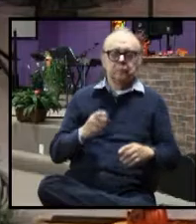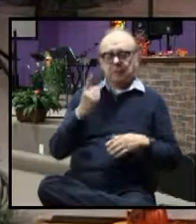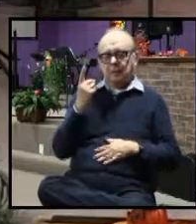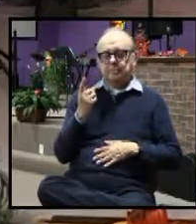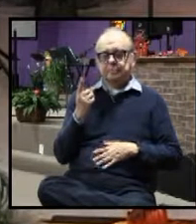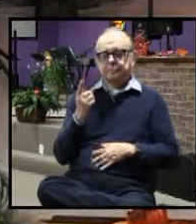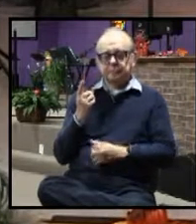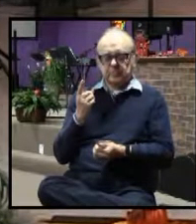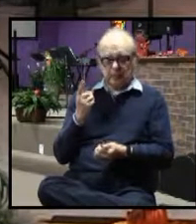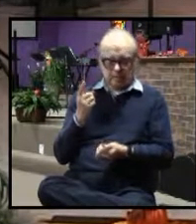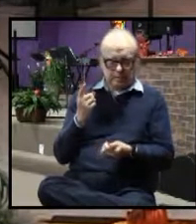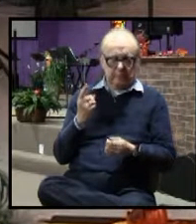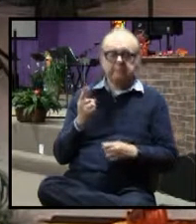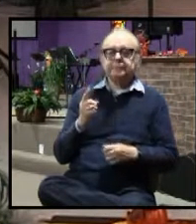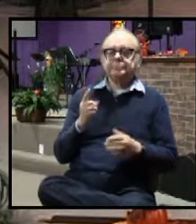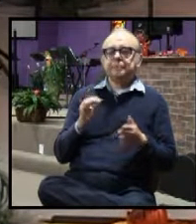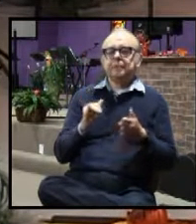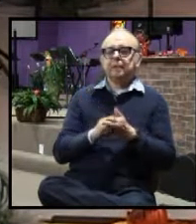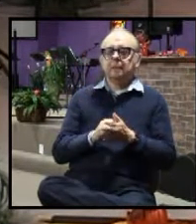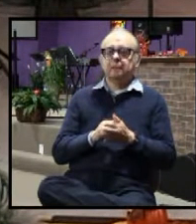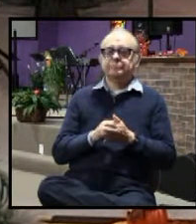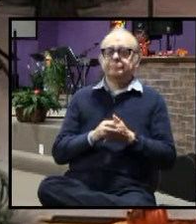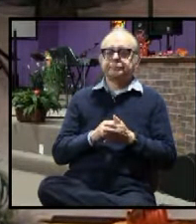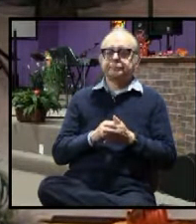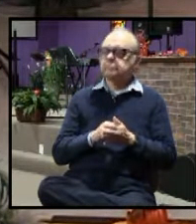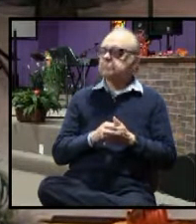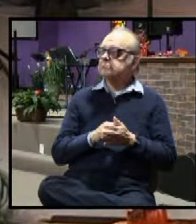So you need to understand is that